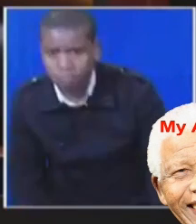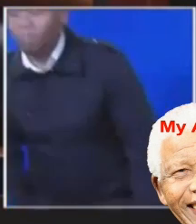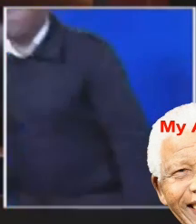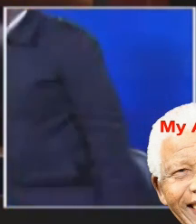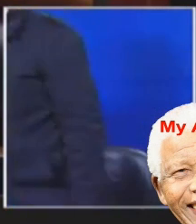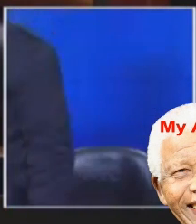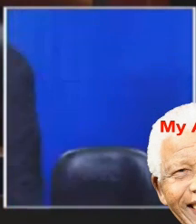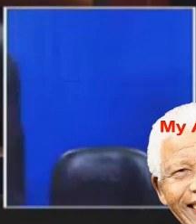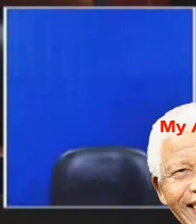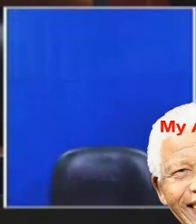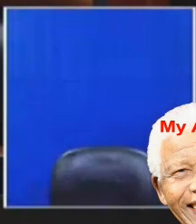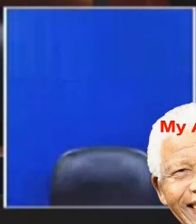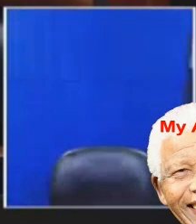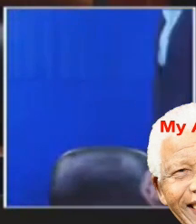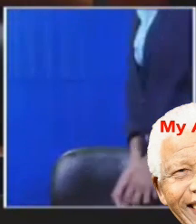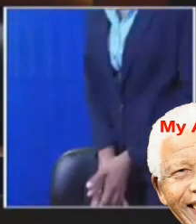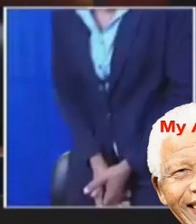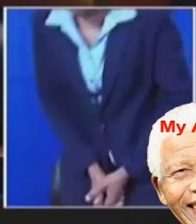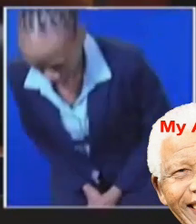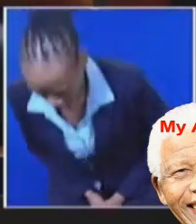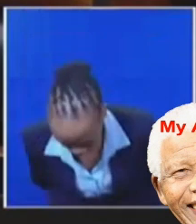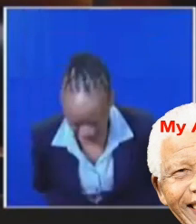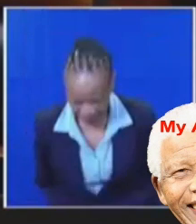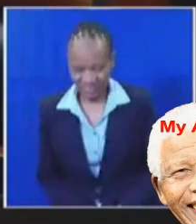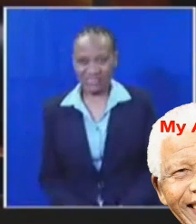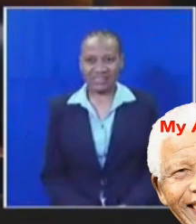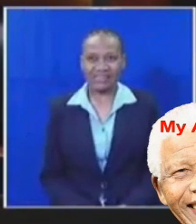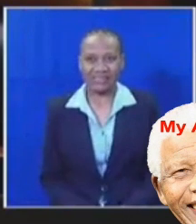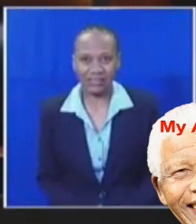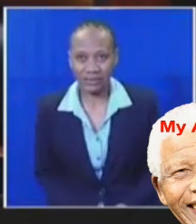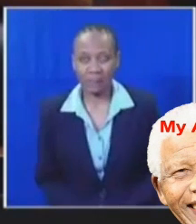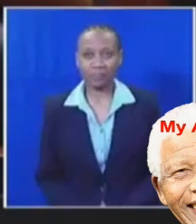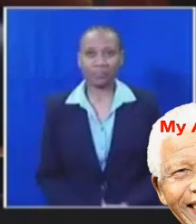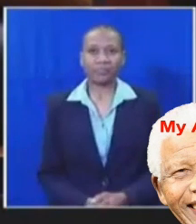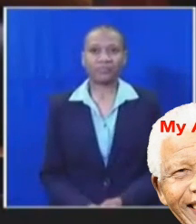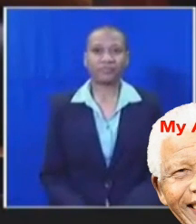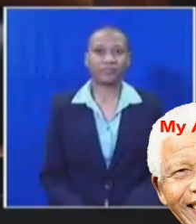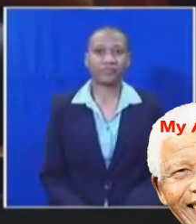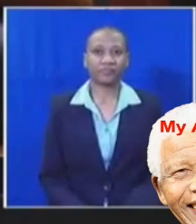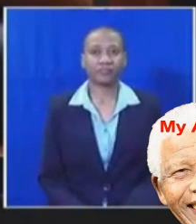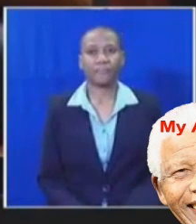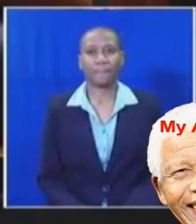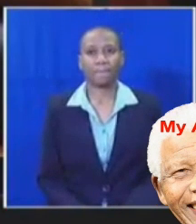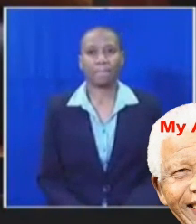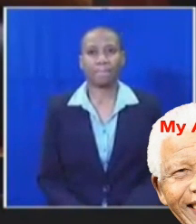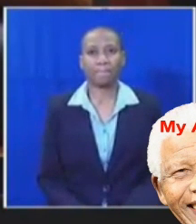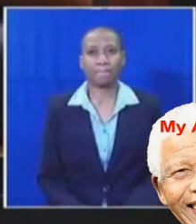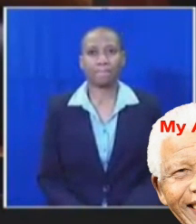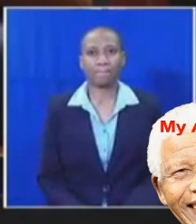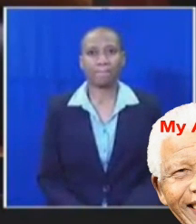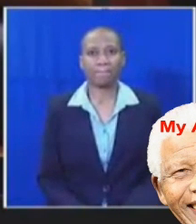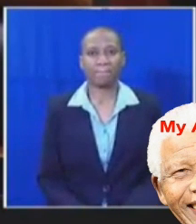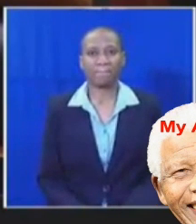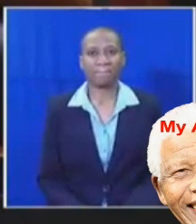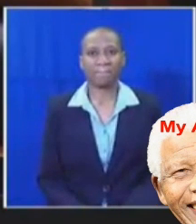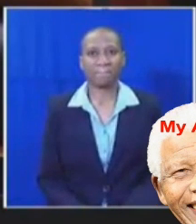Unfortunately, when there are matters of debate and there are dispute on facts, you can